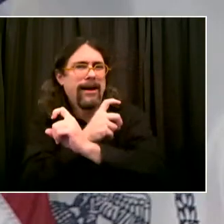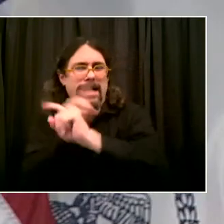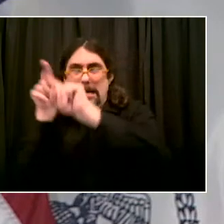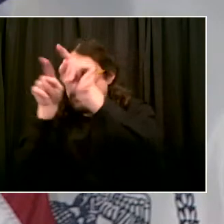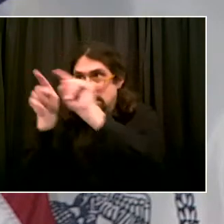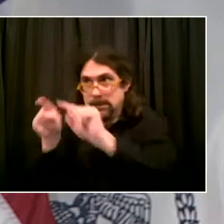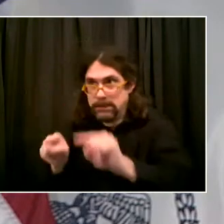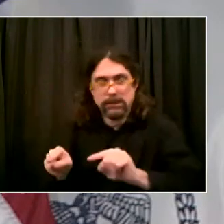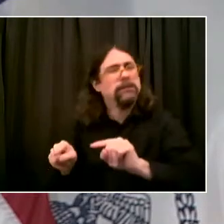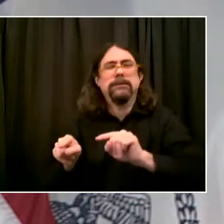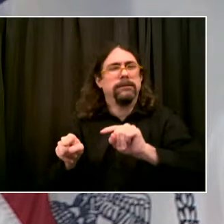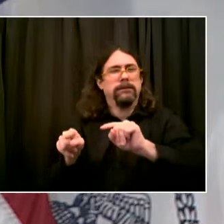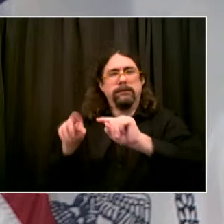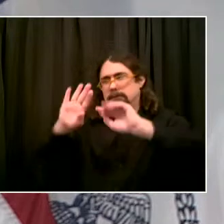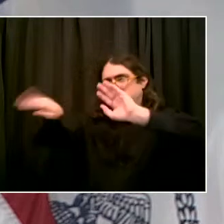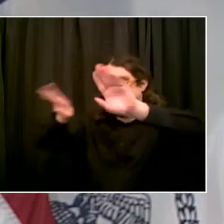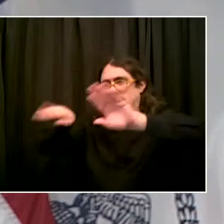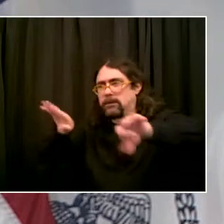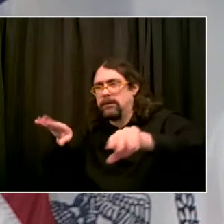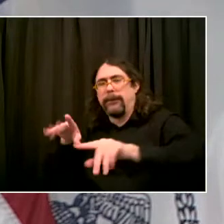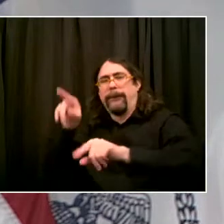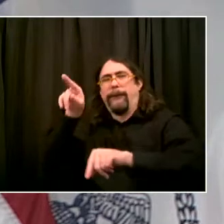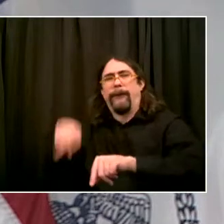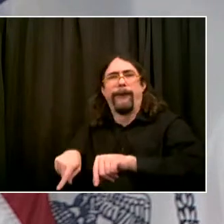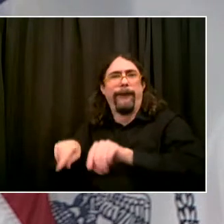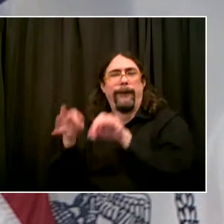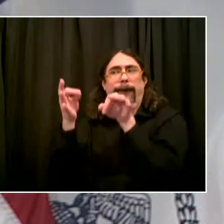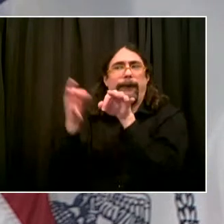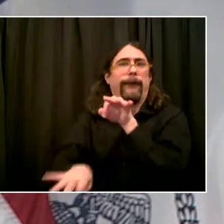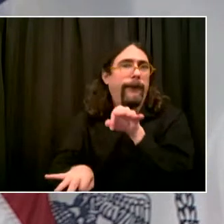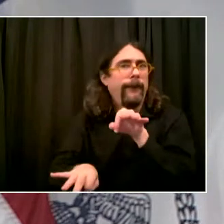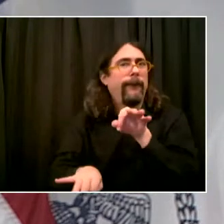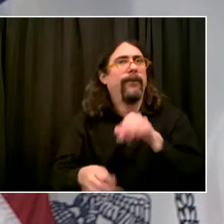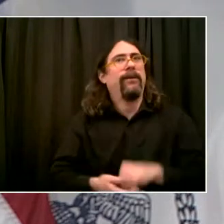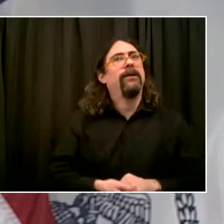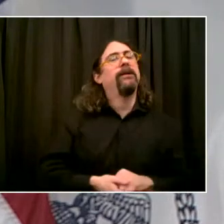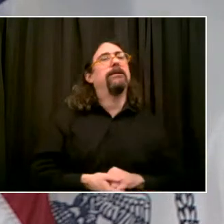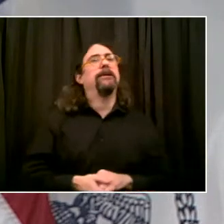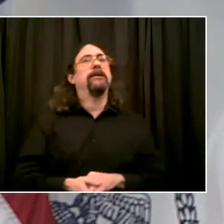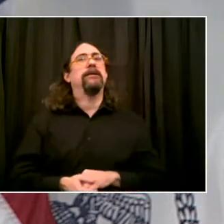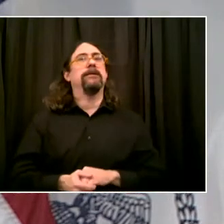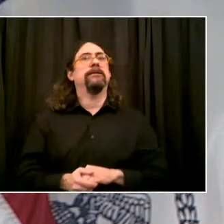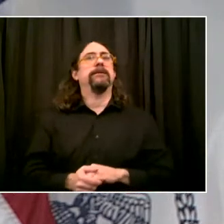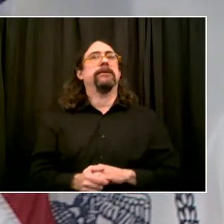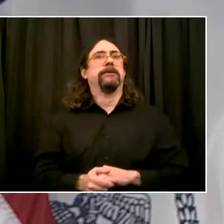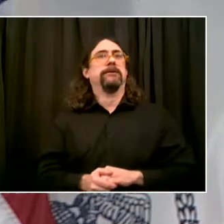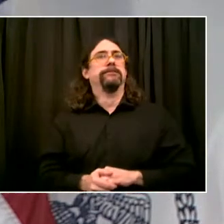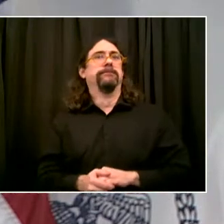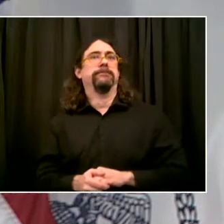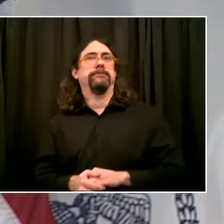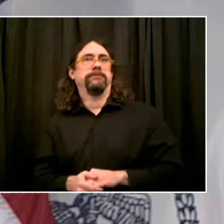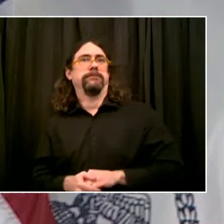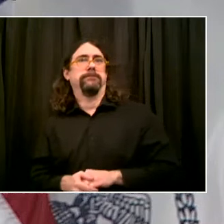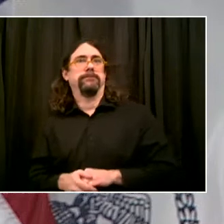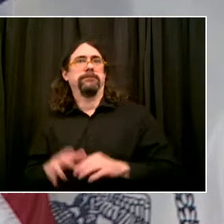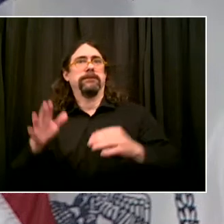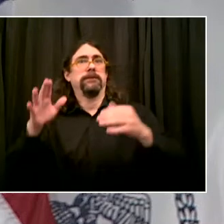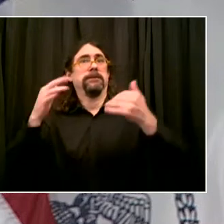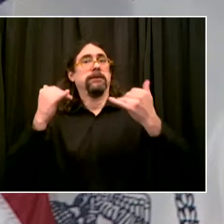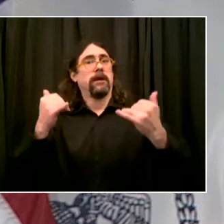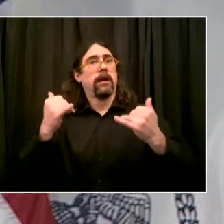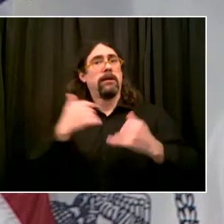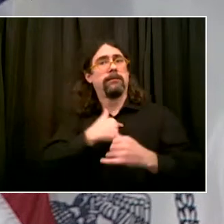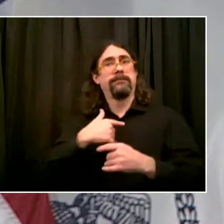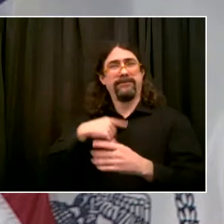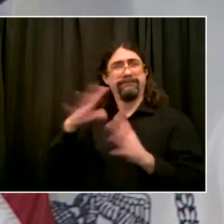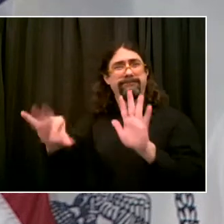we've updated that list of neighborhoods, and our focus on equity that's going to pervade this process. And I'll turn to